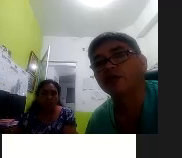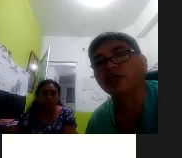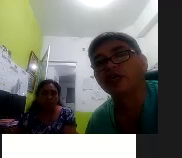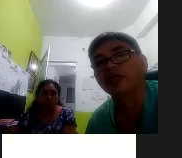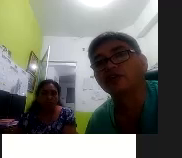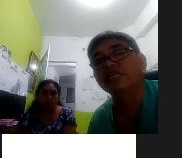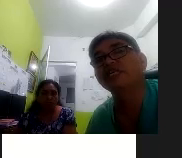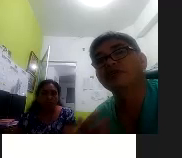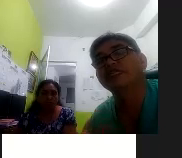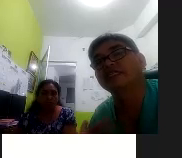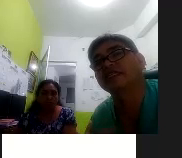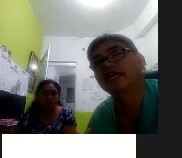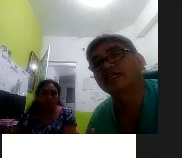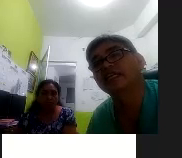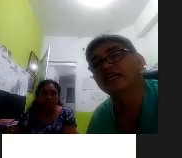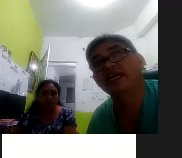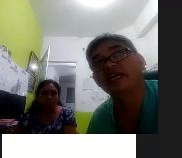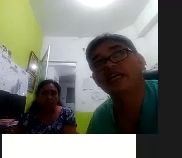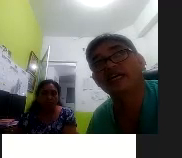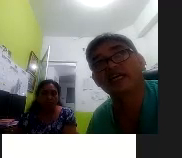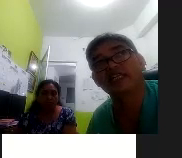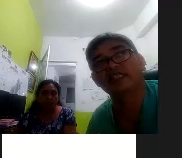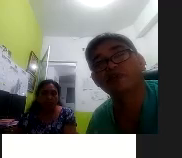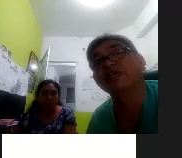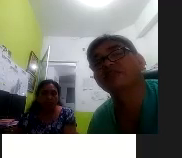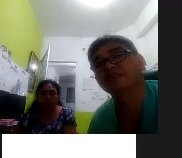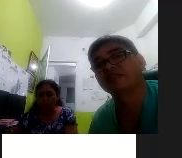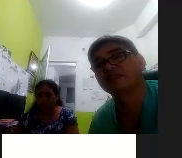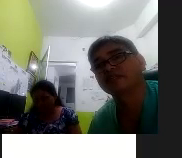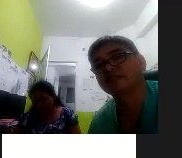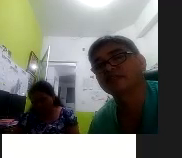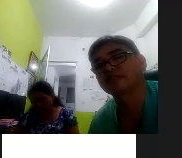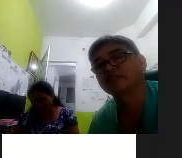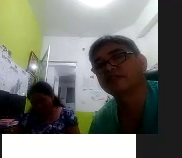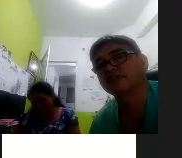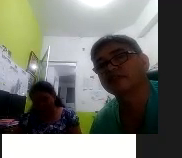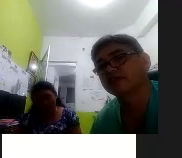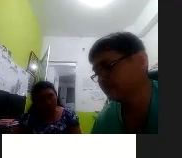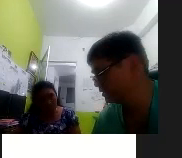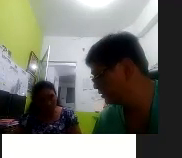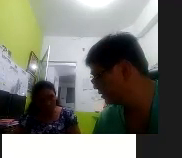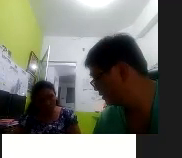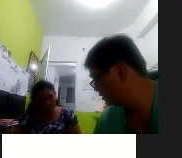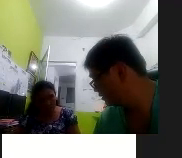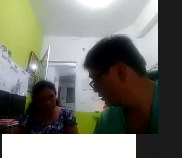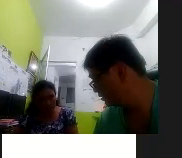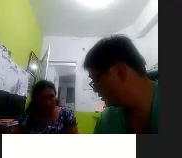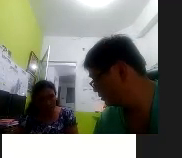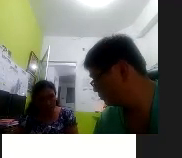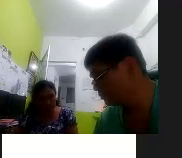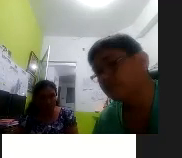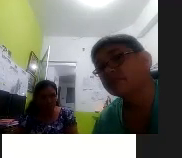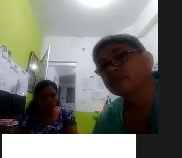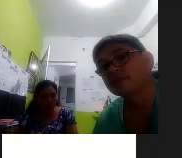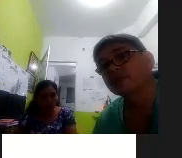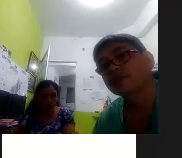for to increase the breast milk. Y también el chocolate, una